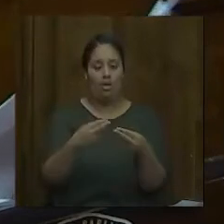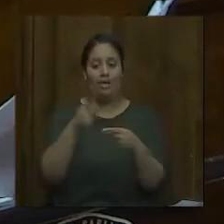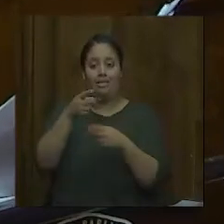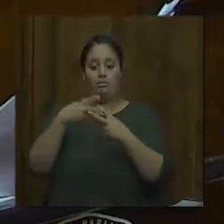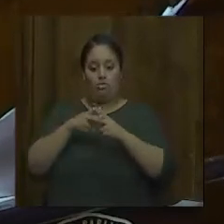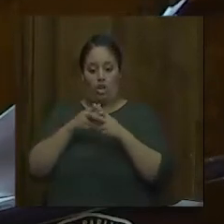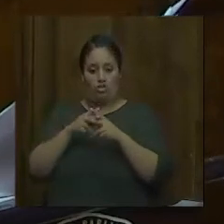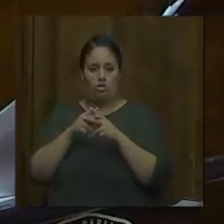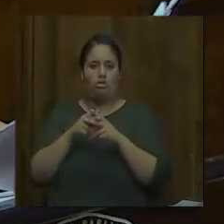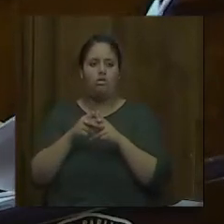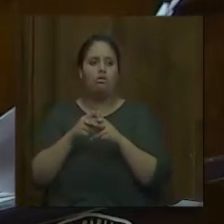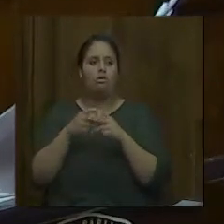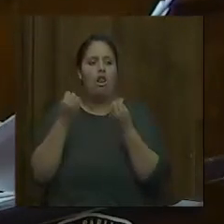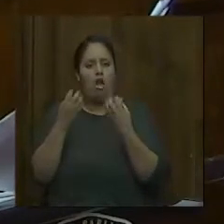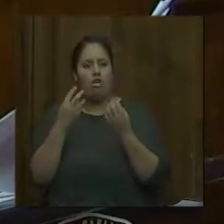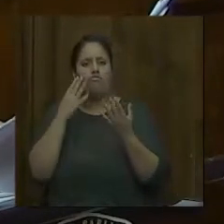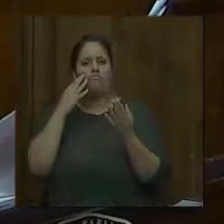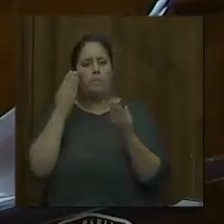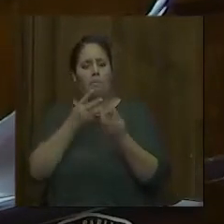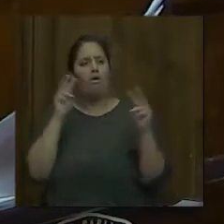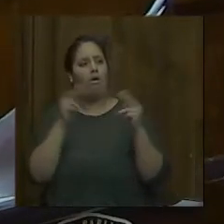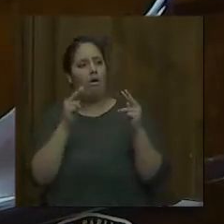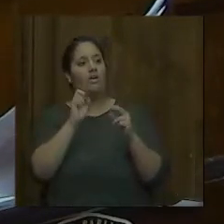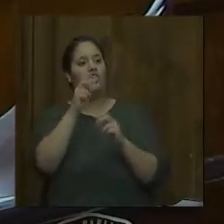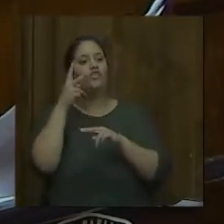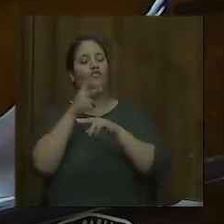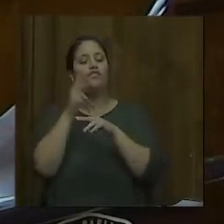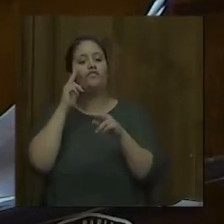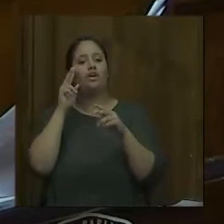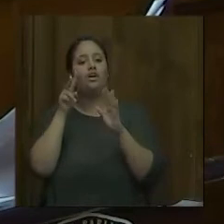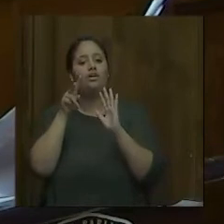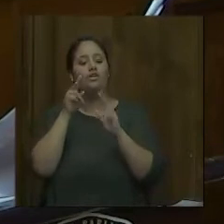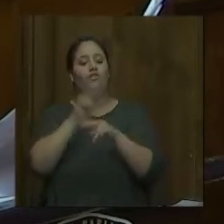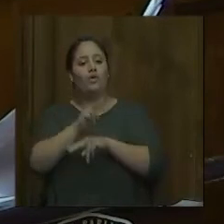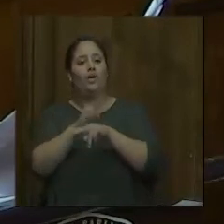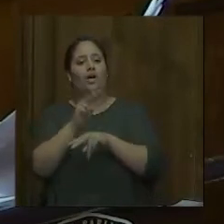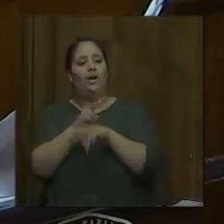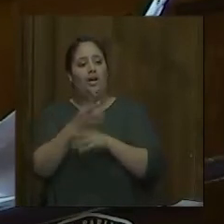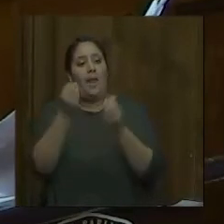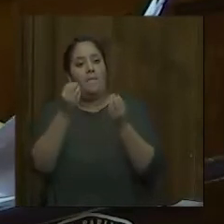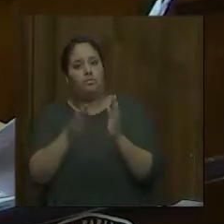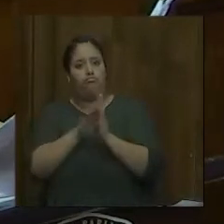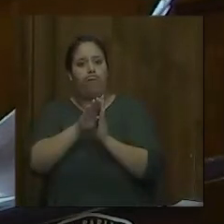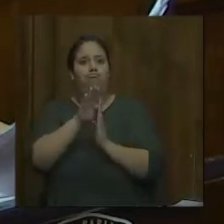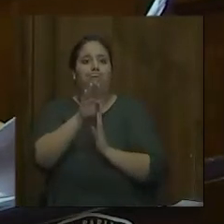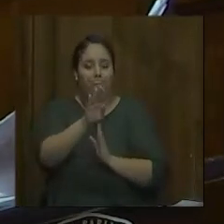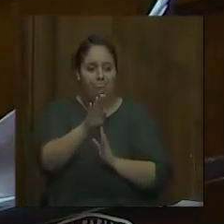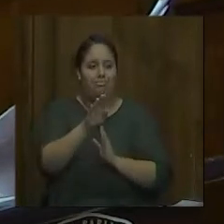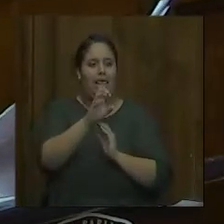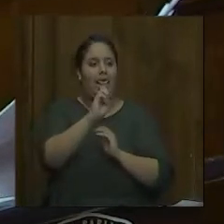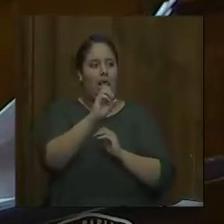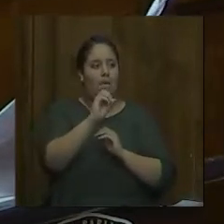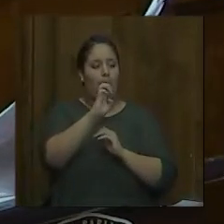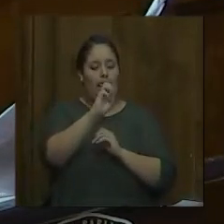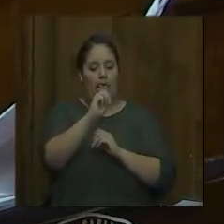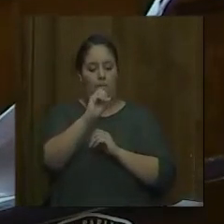has garnered much attention and continues to increase its viewership, which resulted in the inclusion of Emo and Michelle Adams'